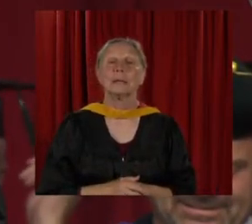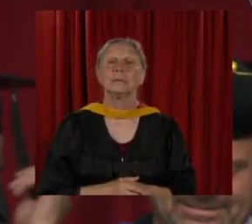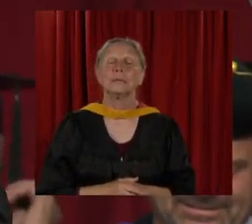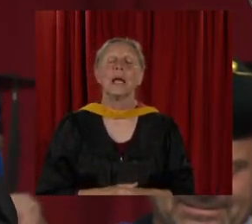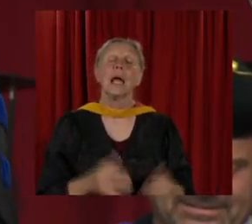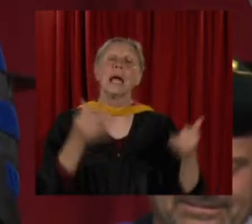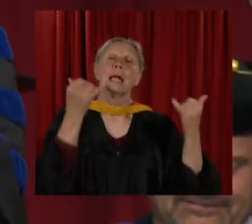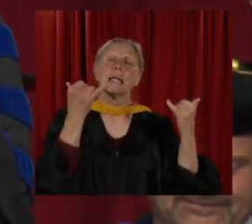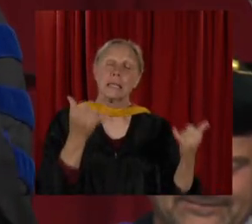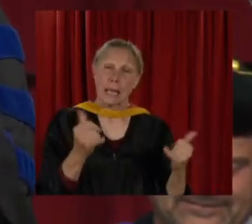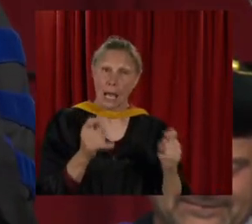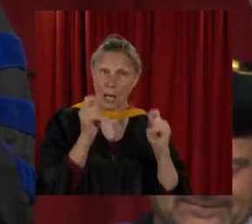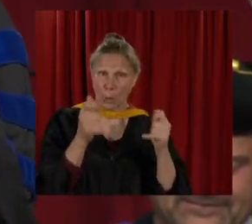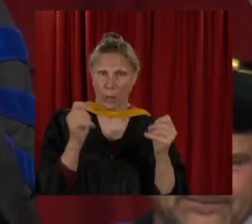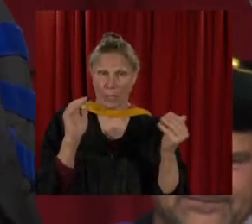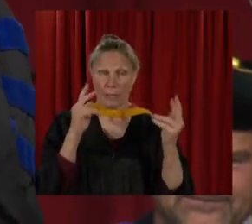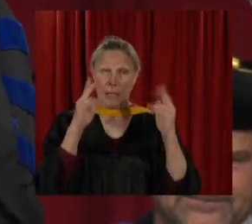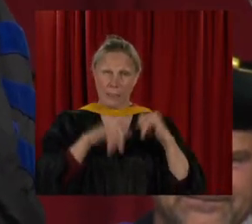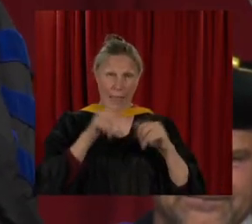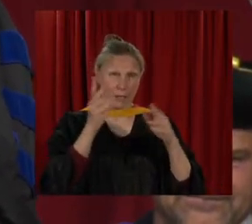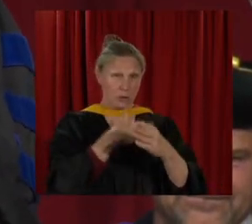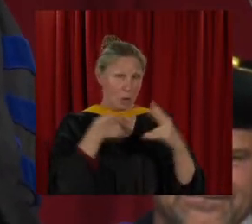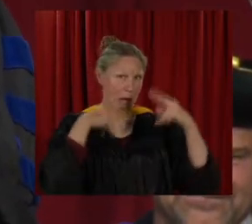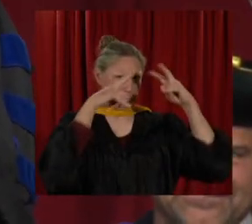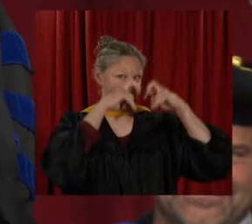Now, a quick analysis of the song.